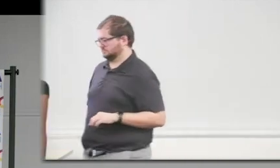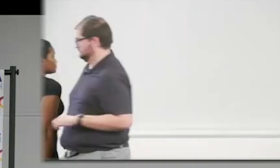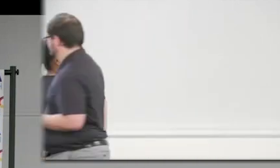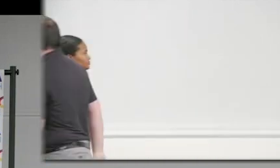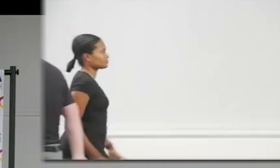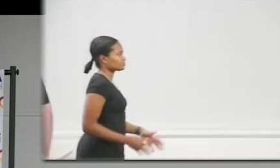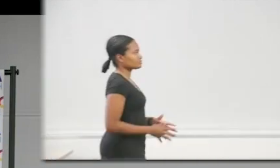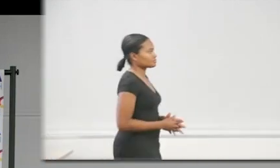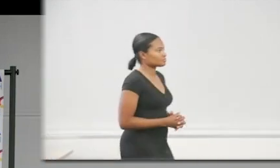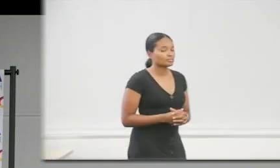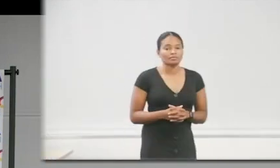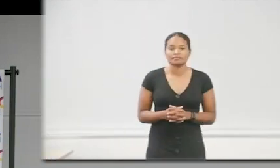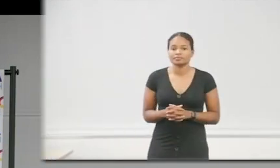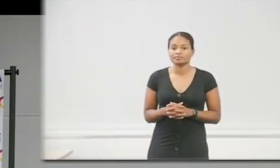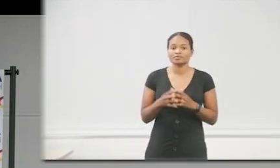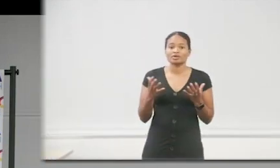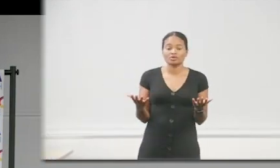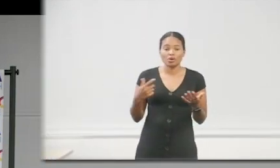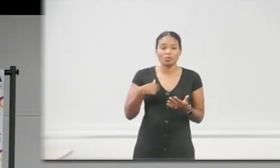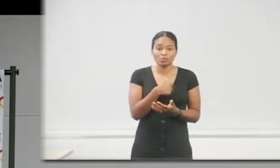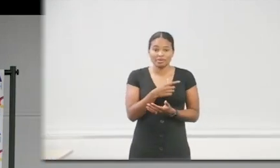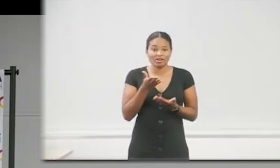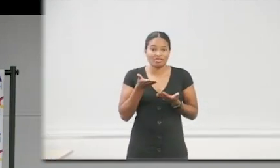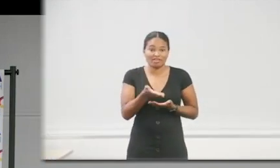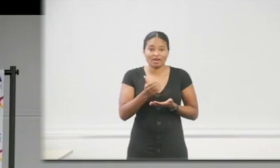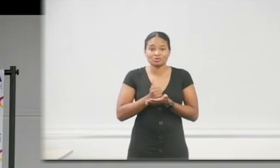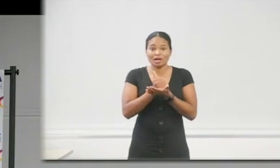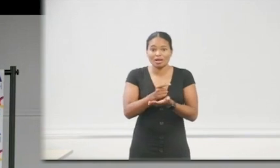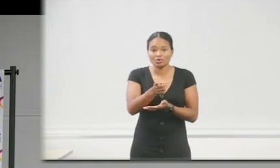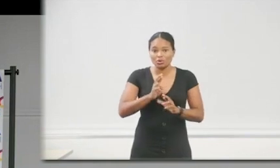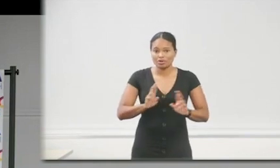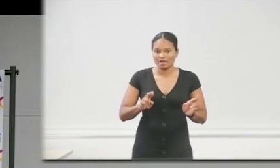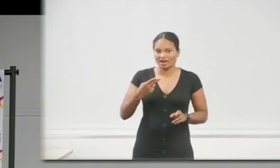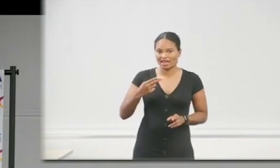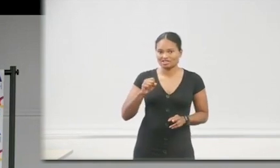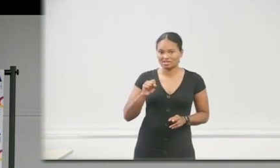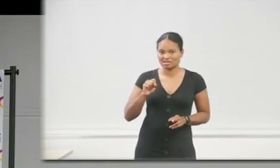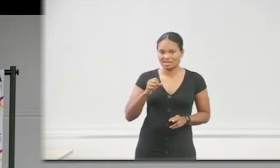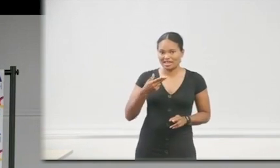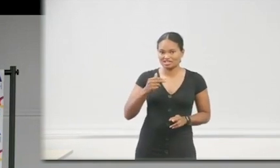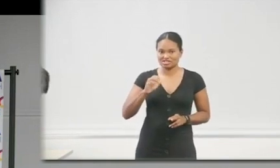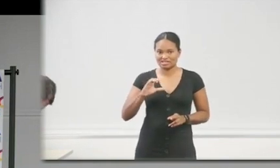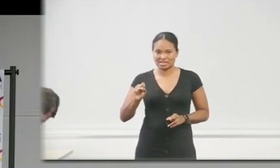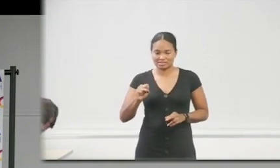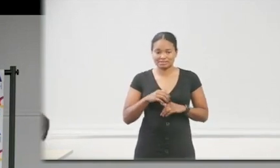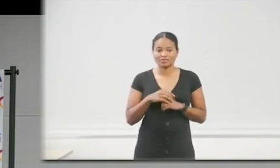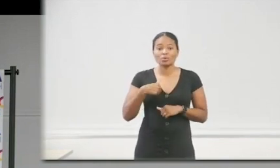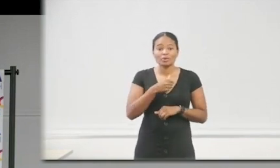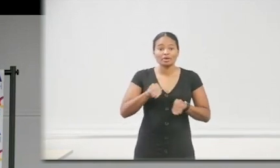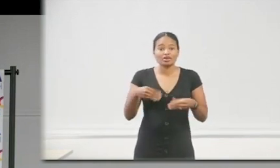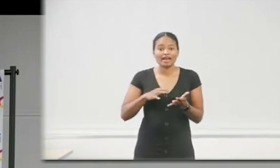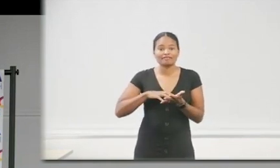Boom. We're there to help you prepare, same with HSS. And so we provide risk assessments, we do vulnerability